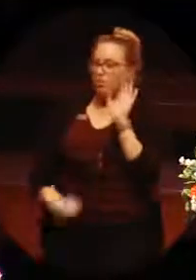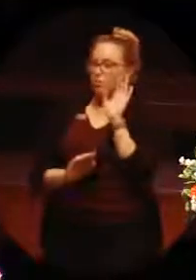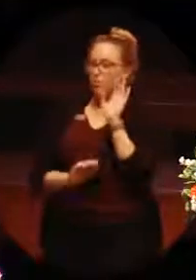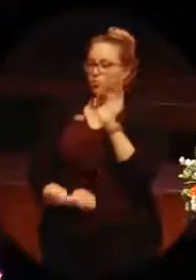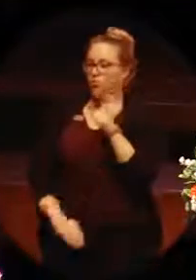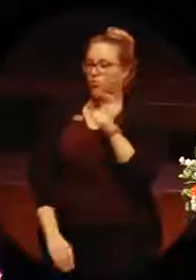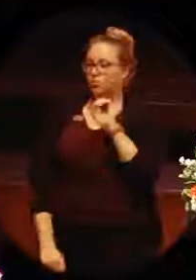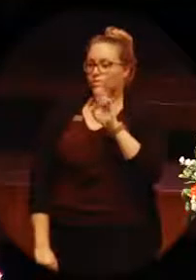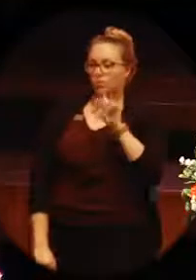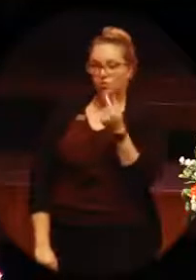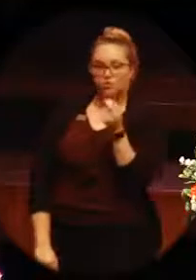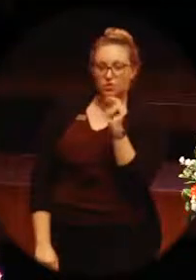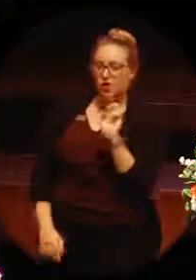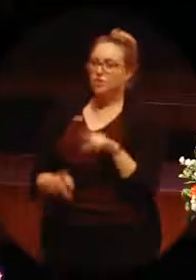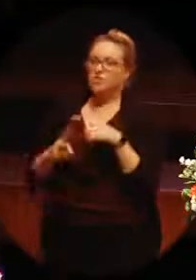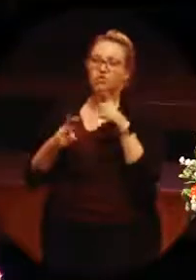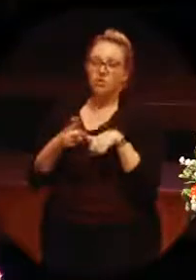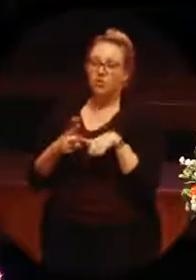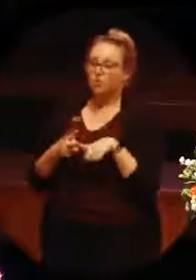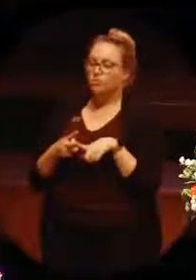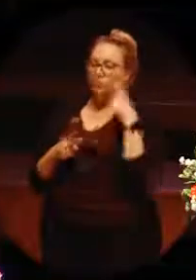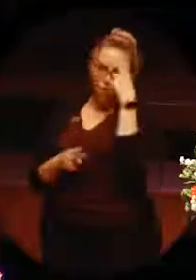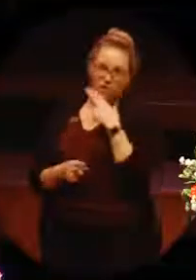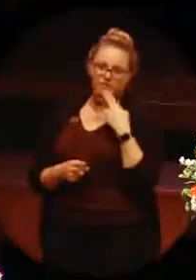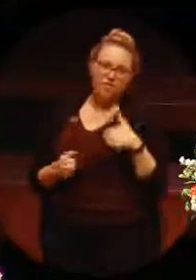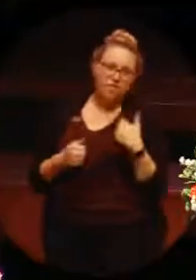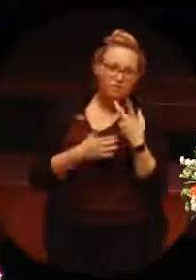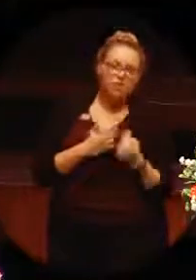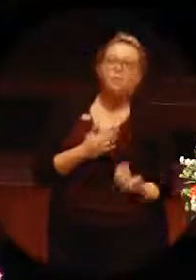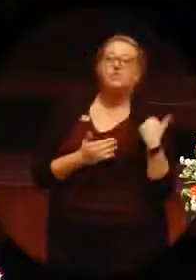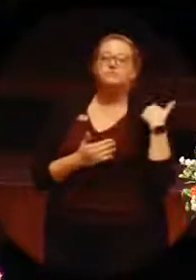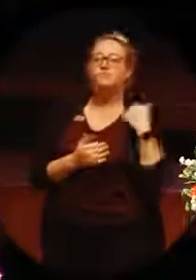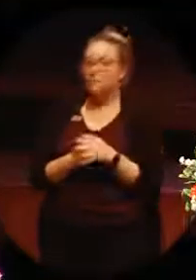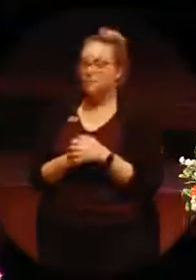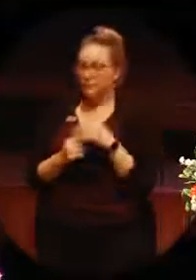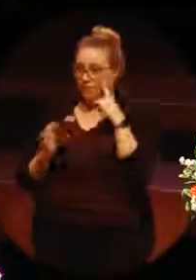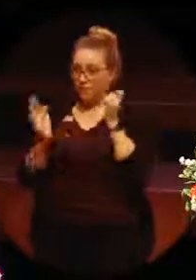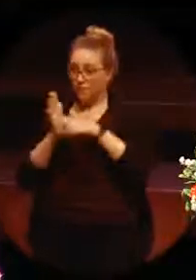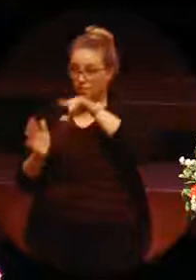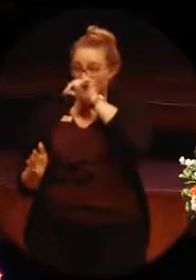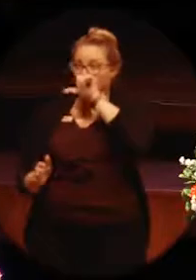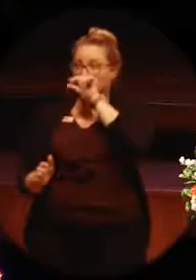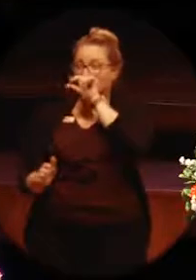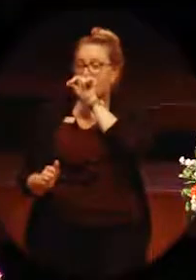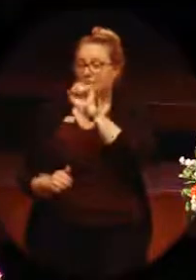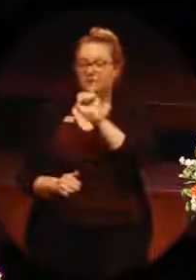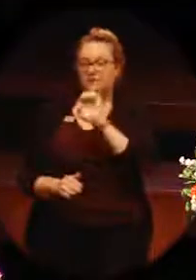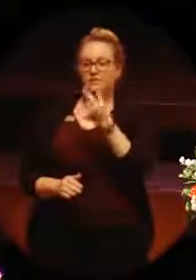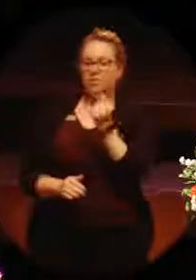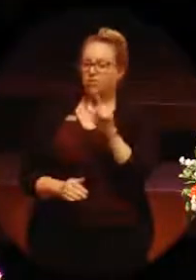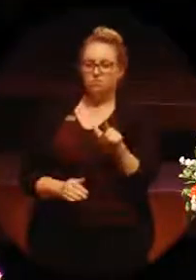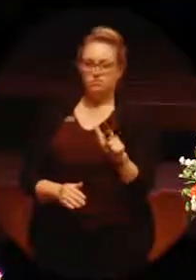Back in Oregon or back in Hawaii, we live actually both places. When you see a seagull, they're